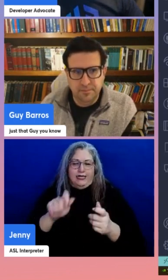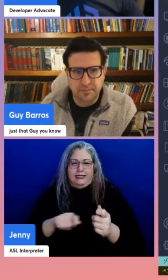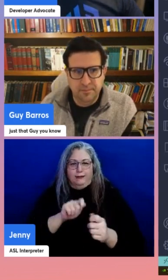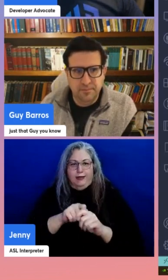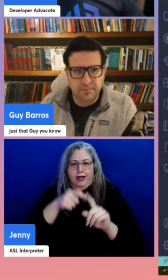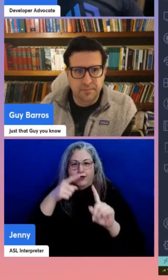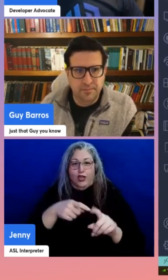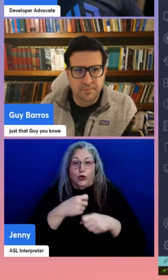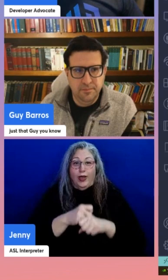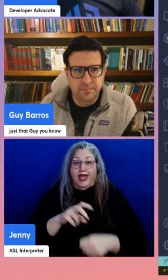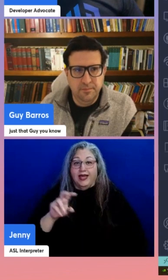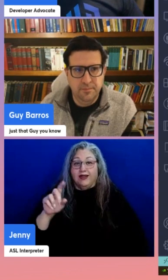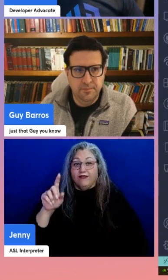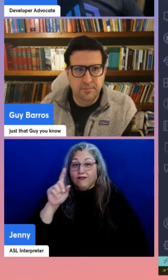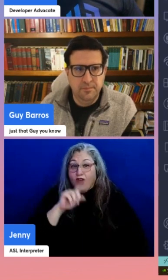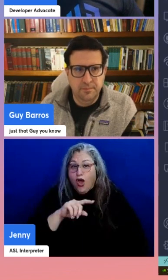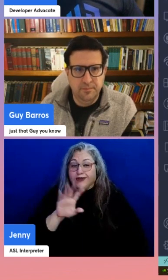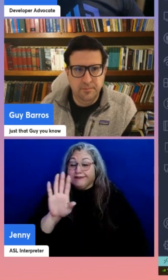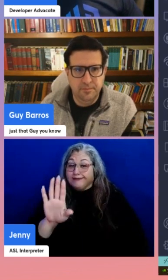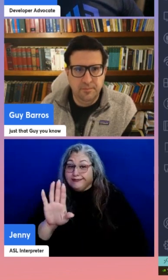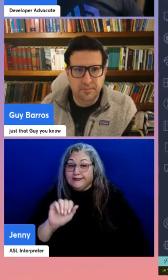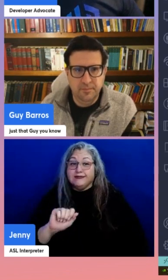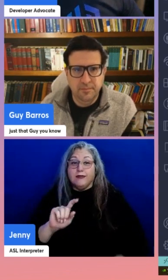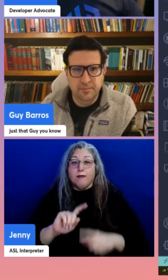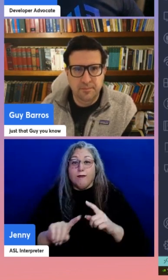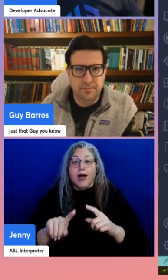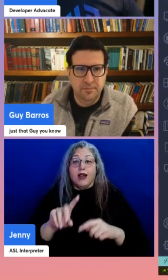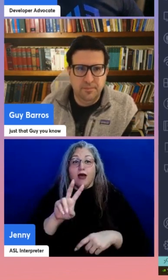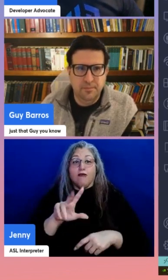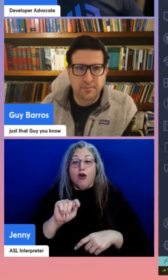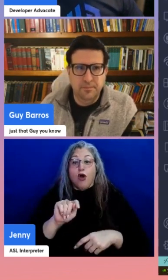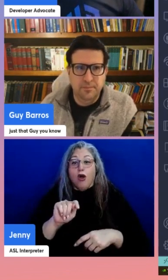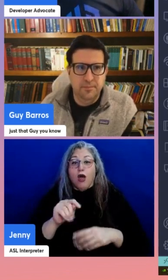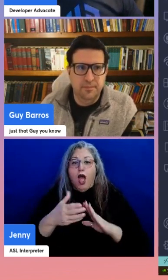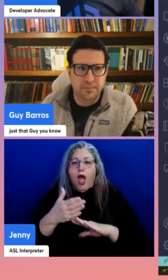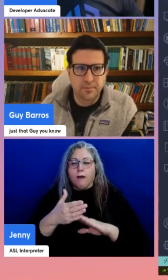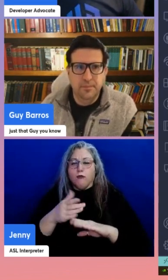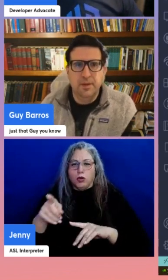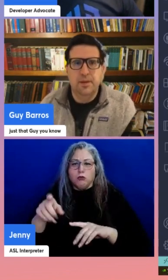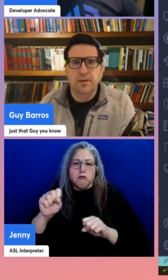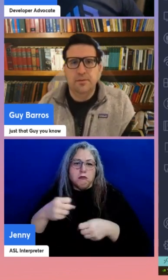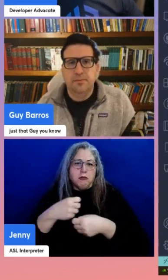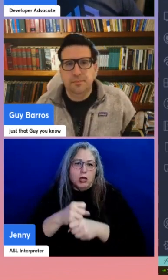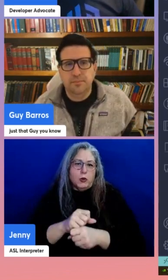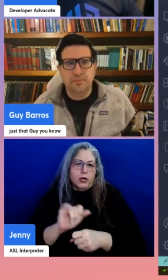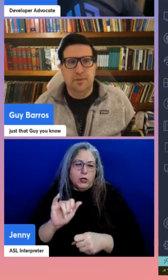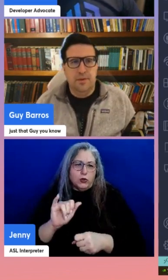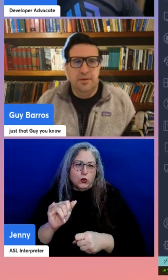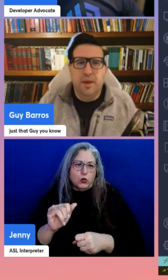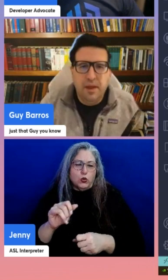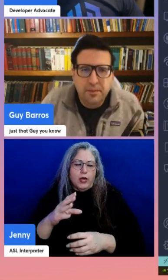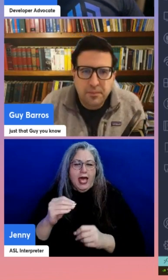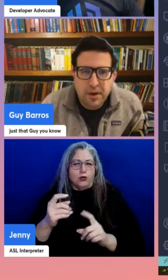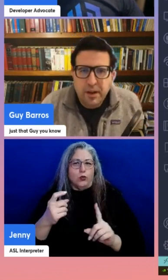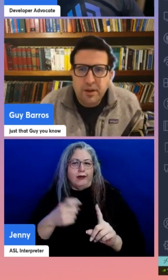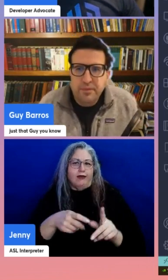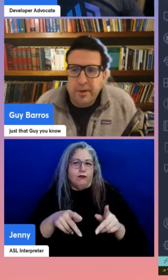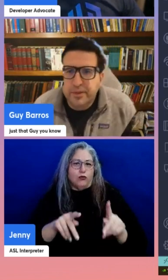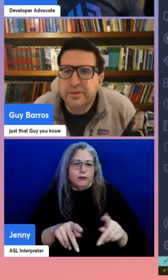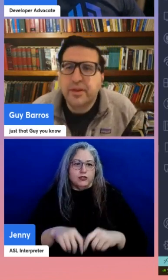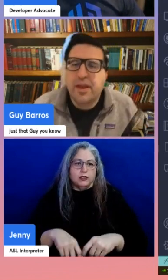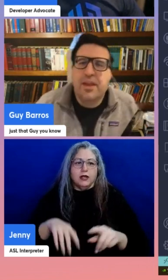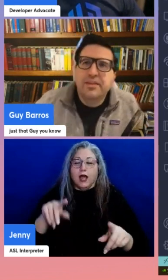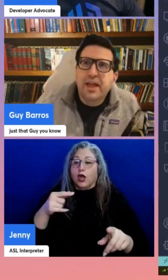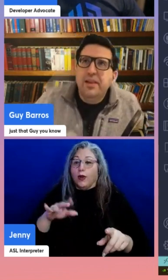but the Vault operator could create that for you as well. You do need to give it permissions. Anyway, and what I